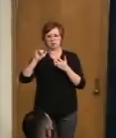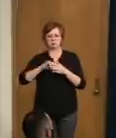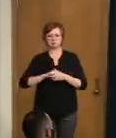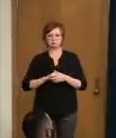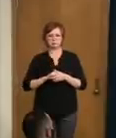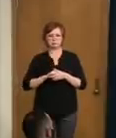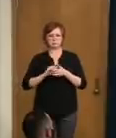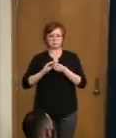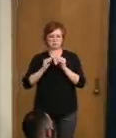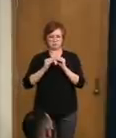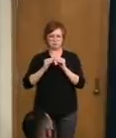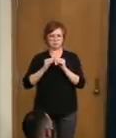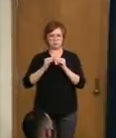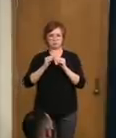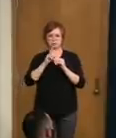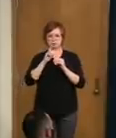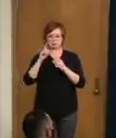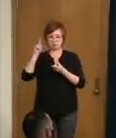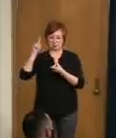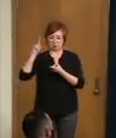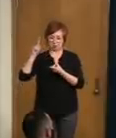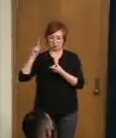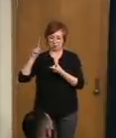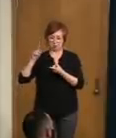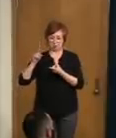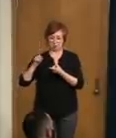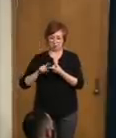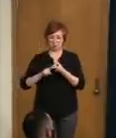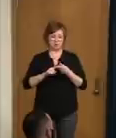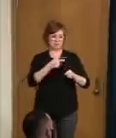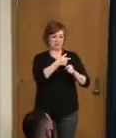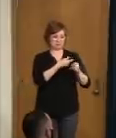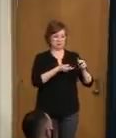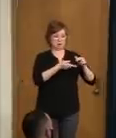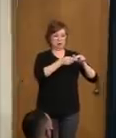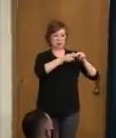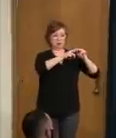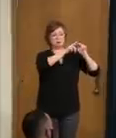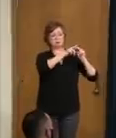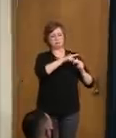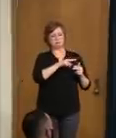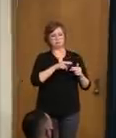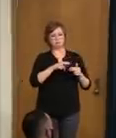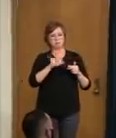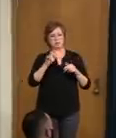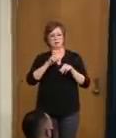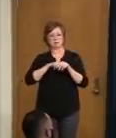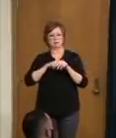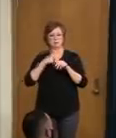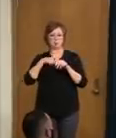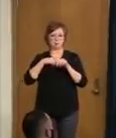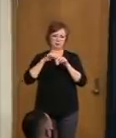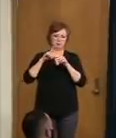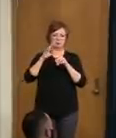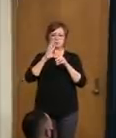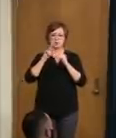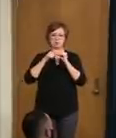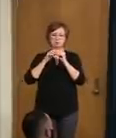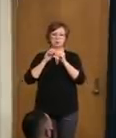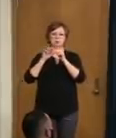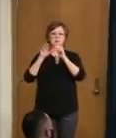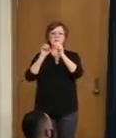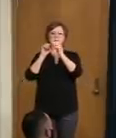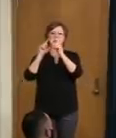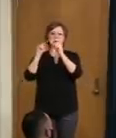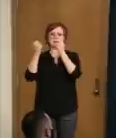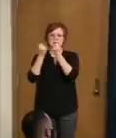are very low, increasing proportion of population vaccinated, how can we start relaxing some of our public health measures, I think will be discussion for that time. And